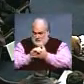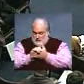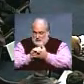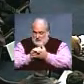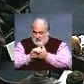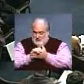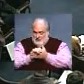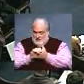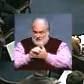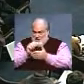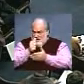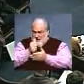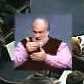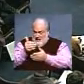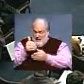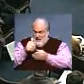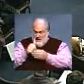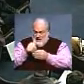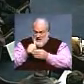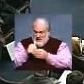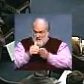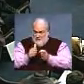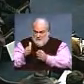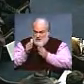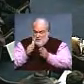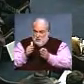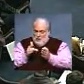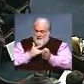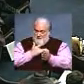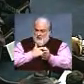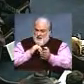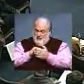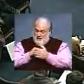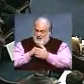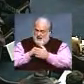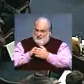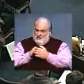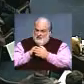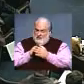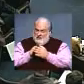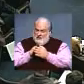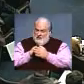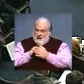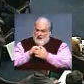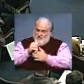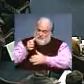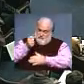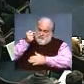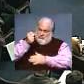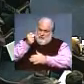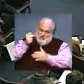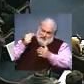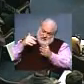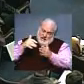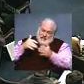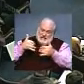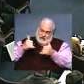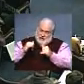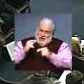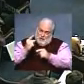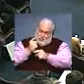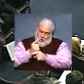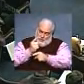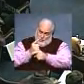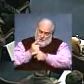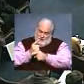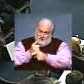anything that was in the pipeline is now accepted out of it. Do you still feel a moratorium in the broader context is appropriate for the general area? And I think